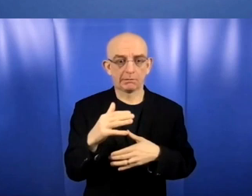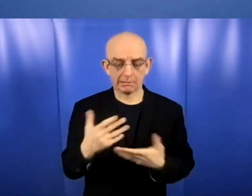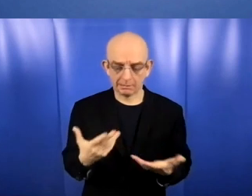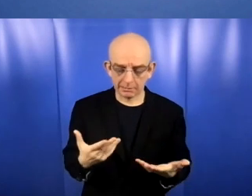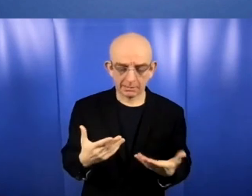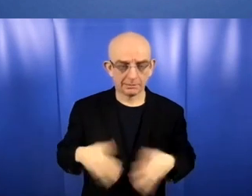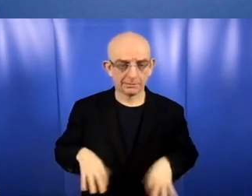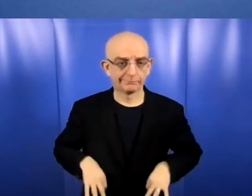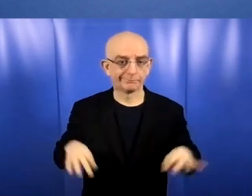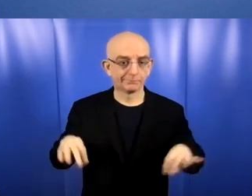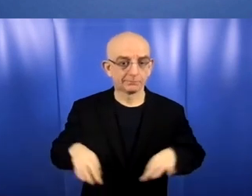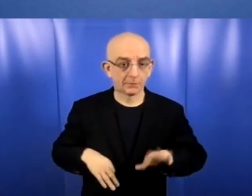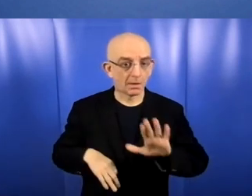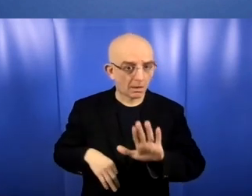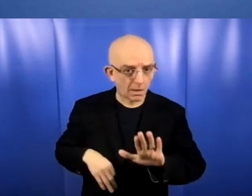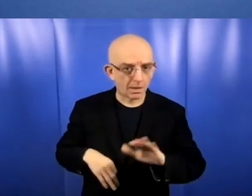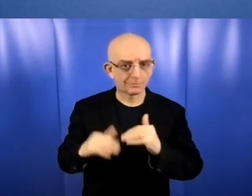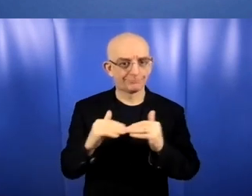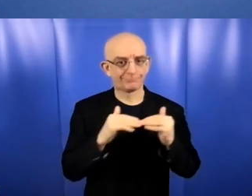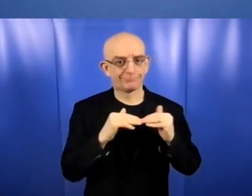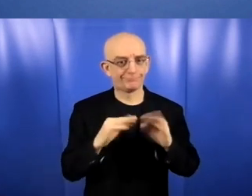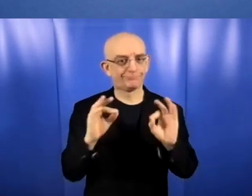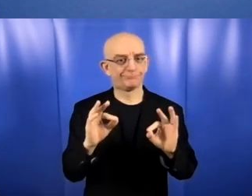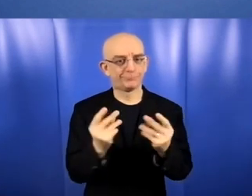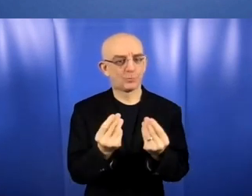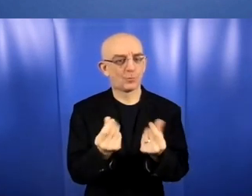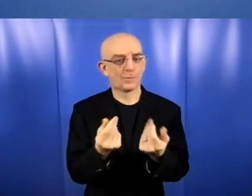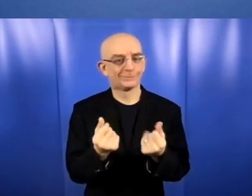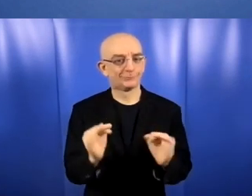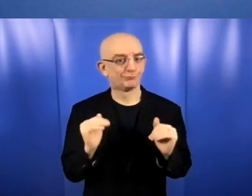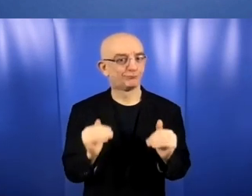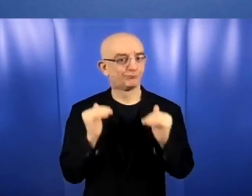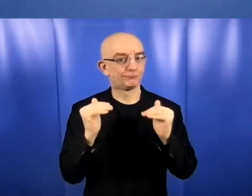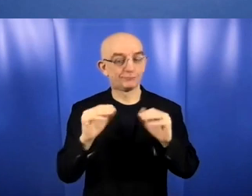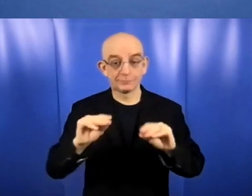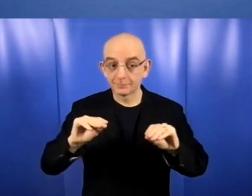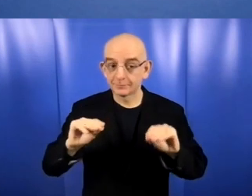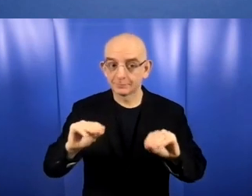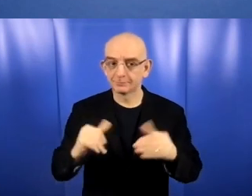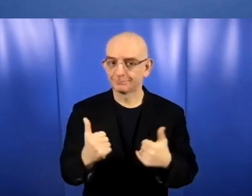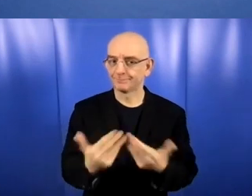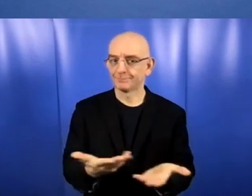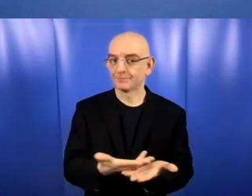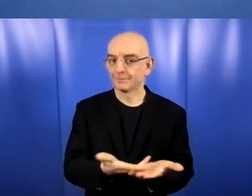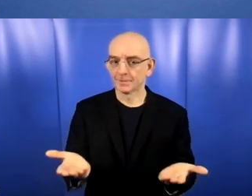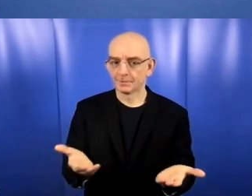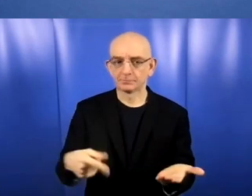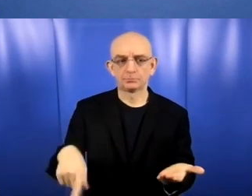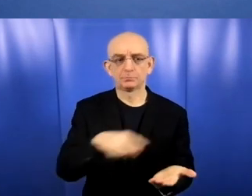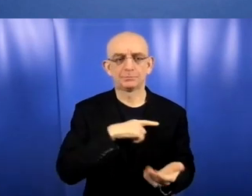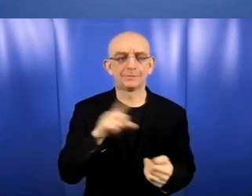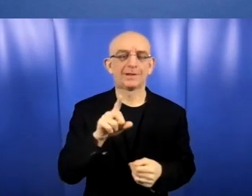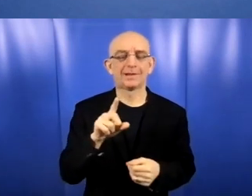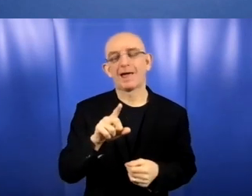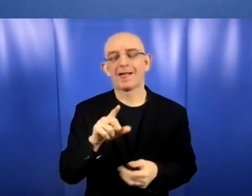internet Zoom as against the full immersion version you get by coming to universities like Essex. I should say in this